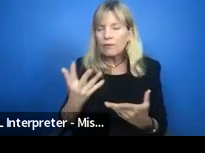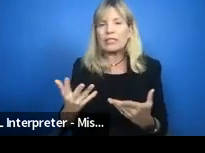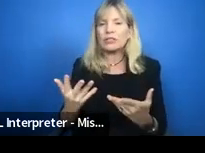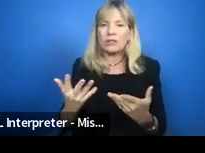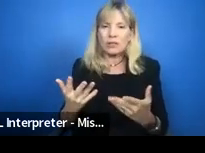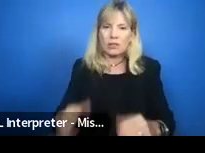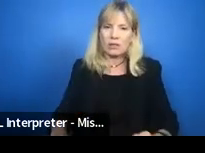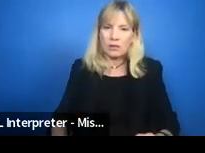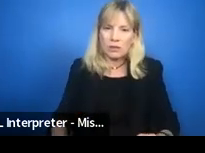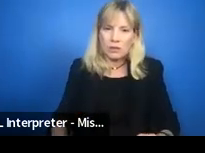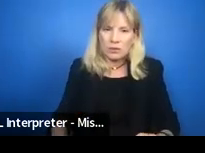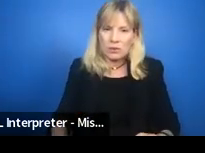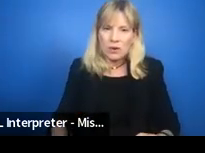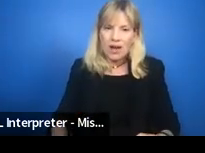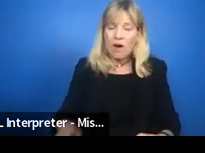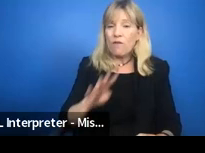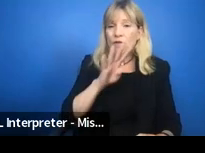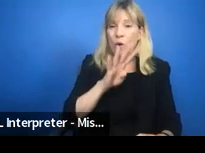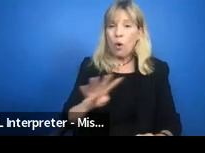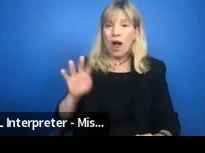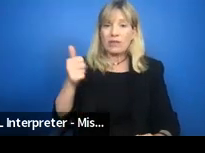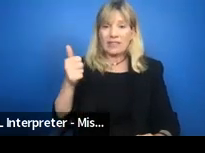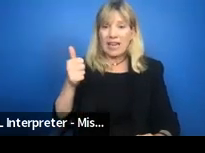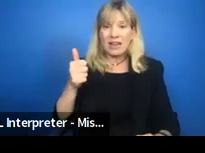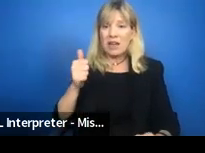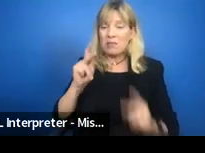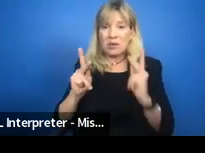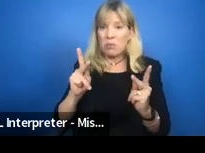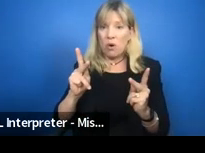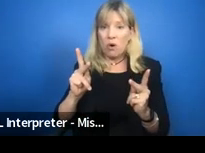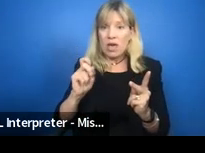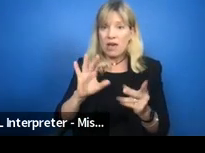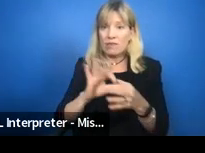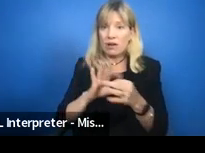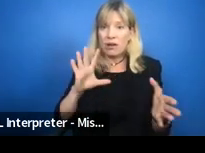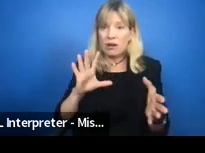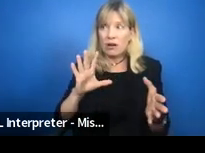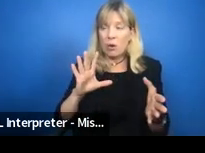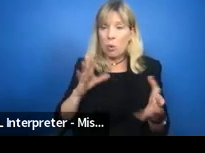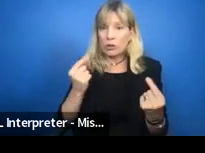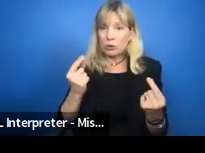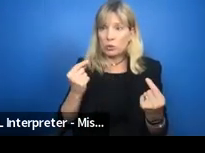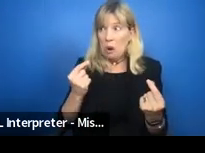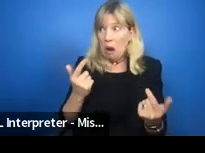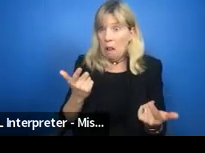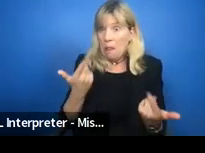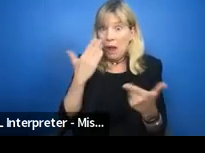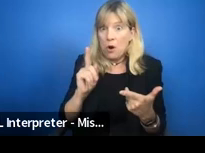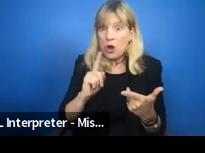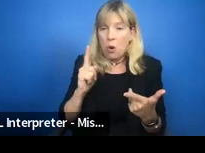enrollees wouldn't know what to do if their coverage ended. They wouldn't know where to turn. They may just stay uninsured.